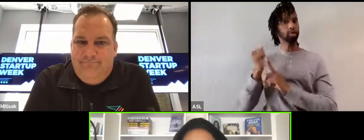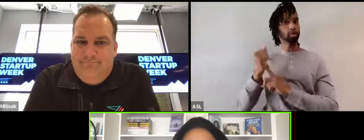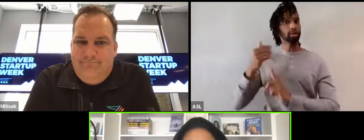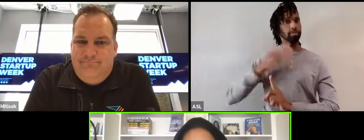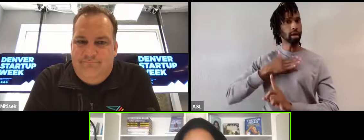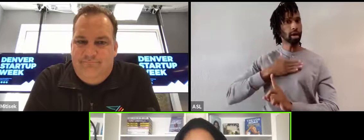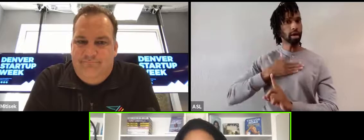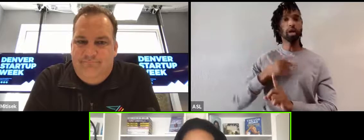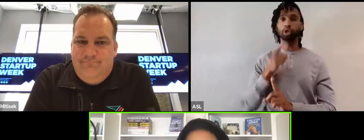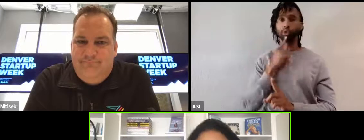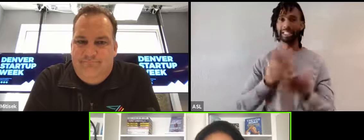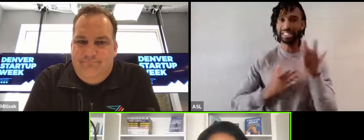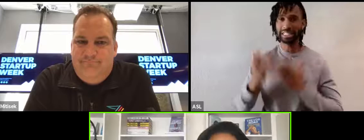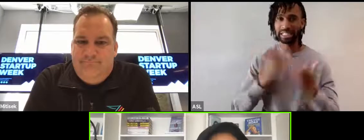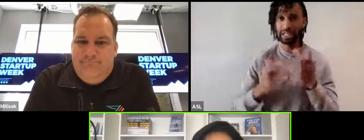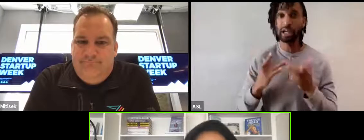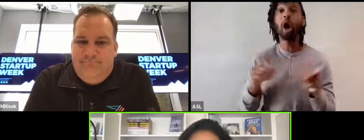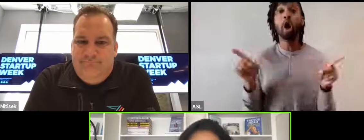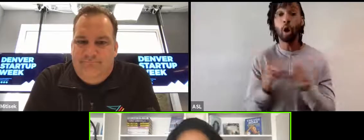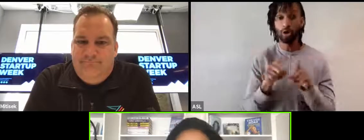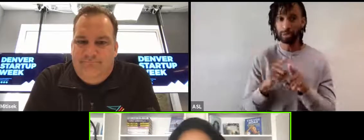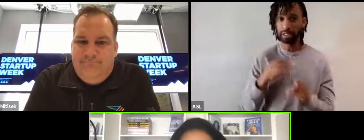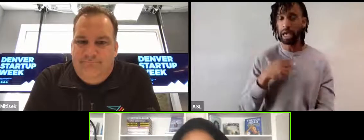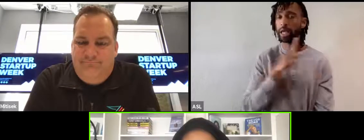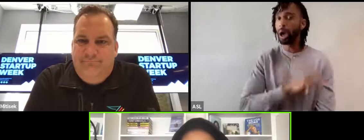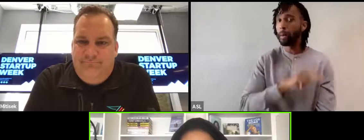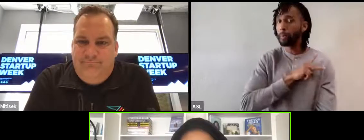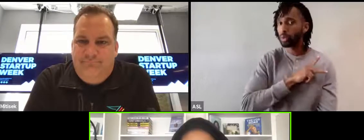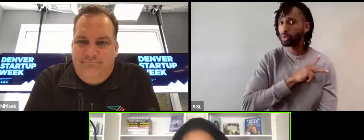really lean because I also had the personal